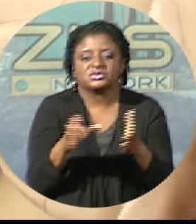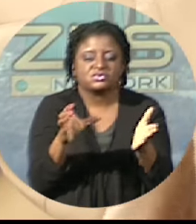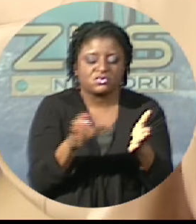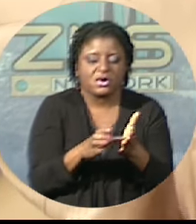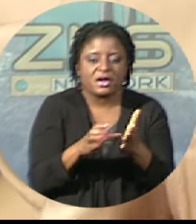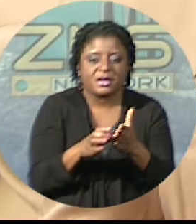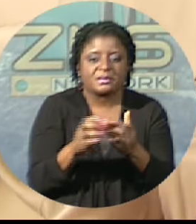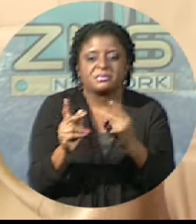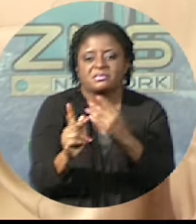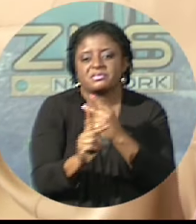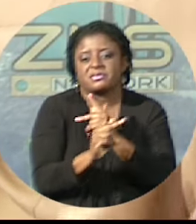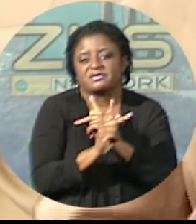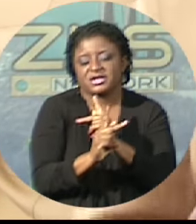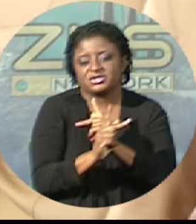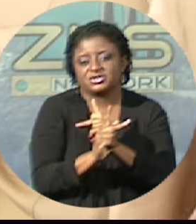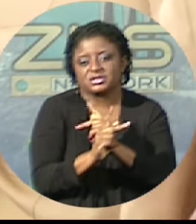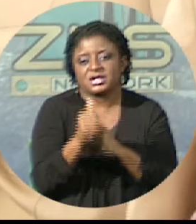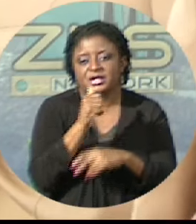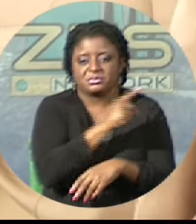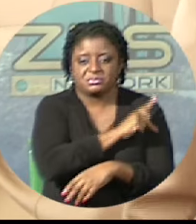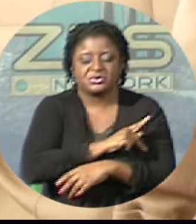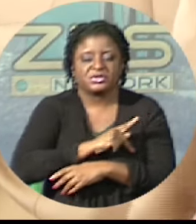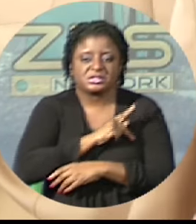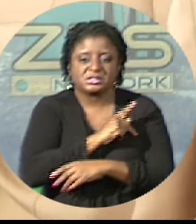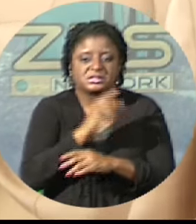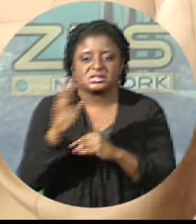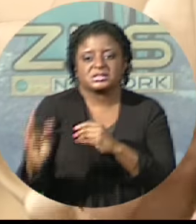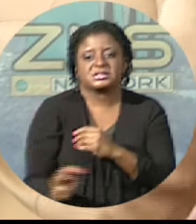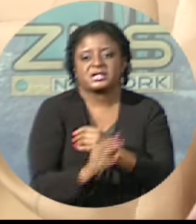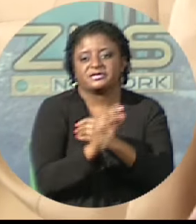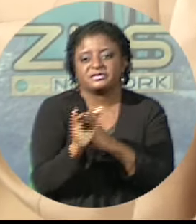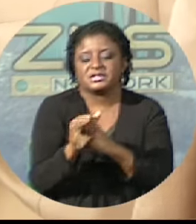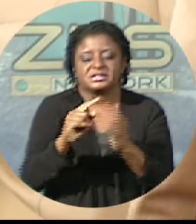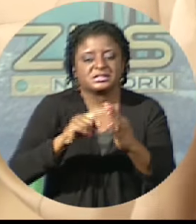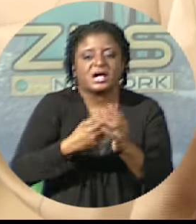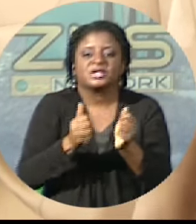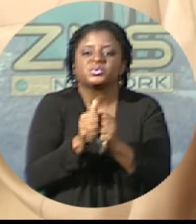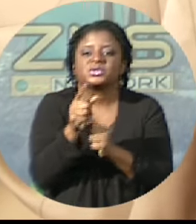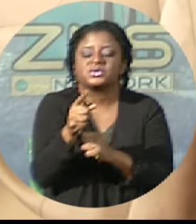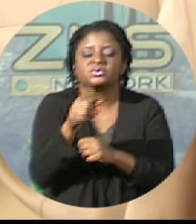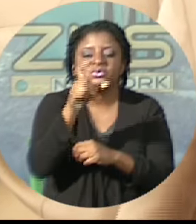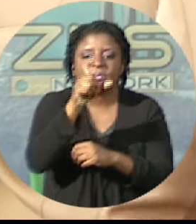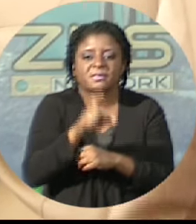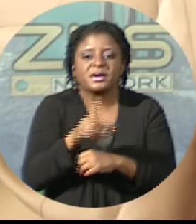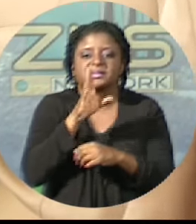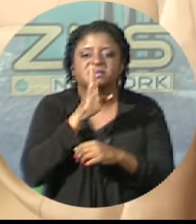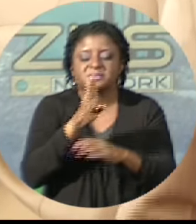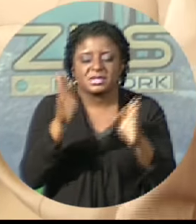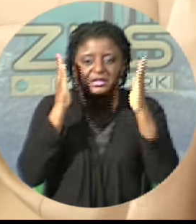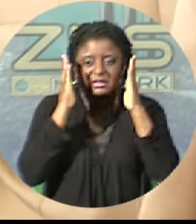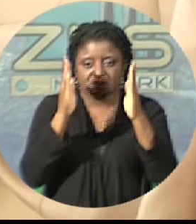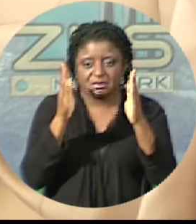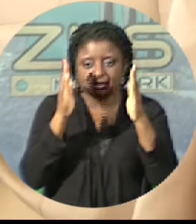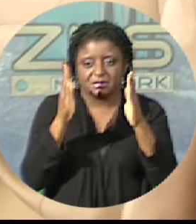personal safety, it starts with you, the individual. You have to be alert. This is the time that we know people are happy. They work out all year.